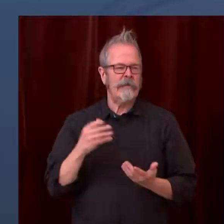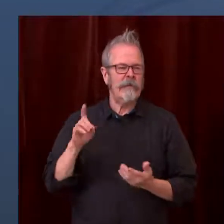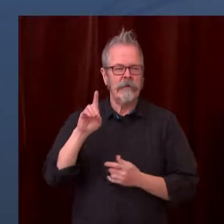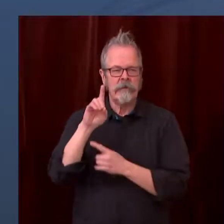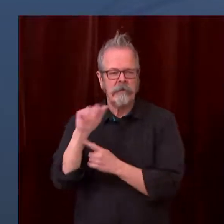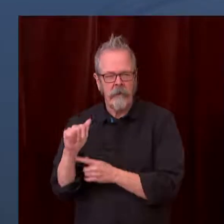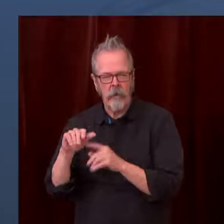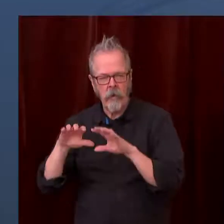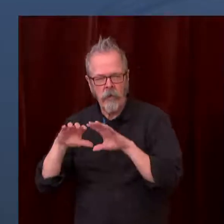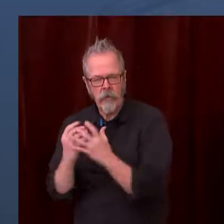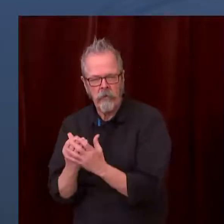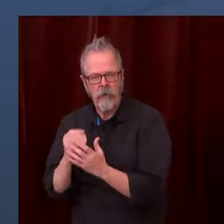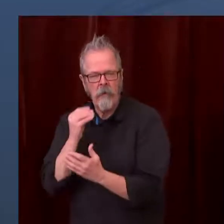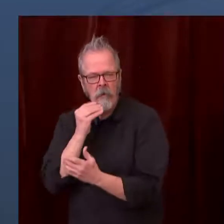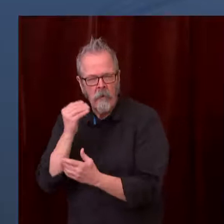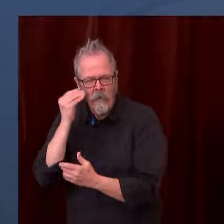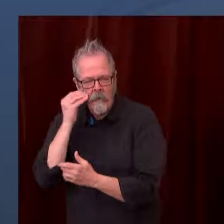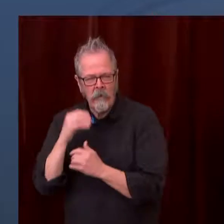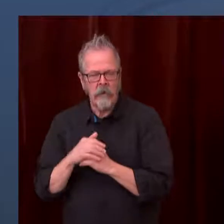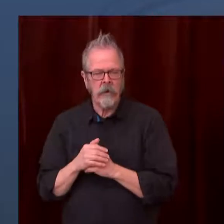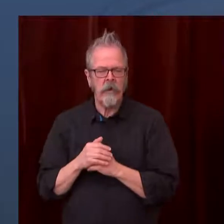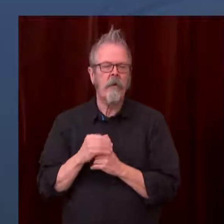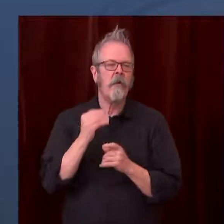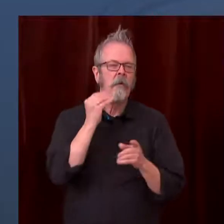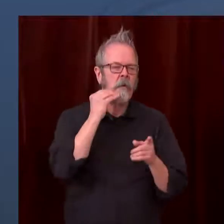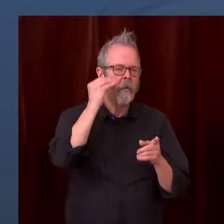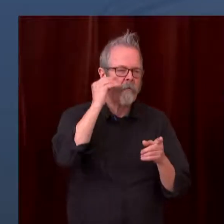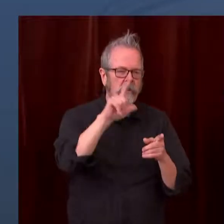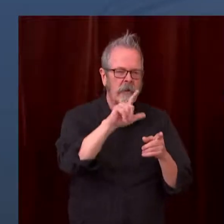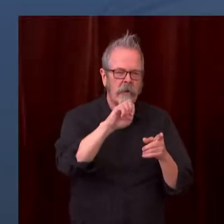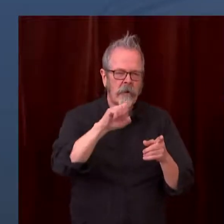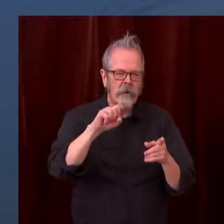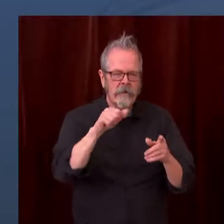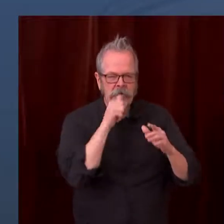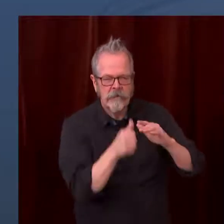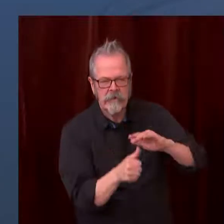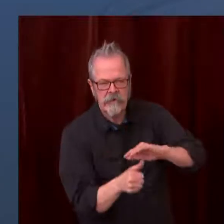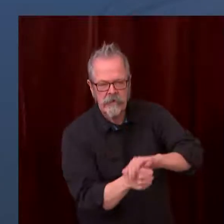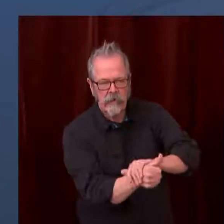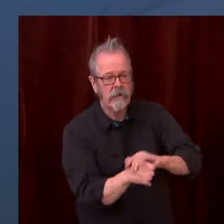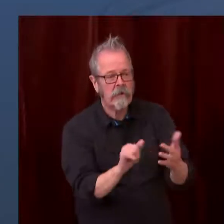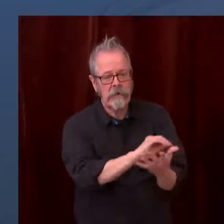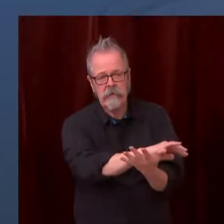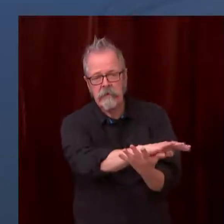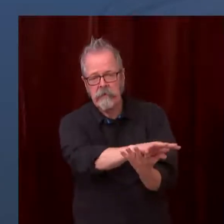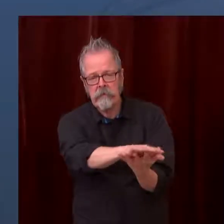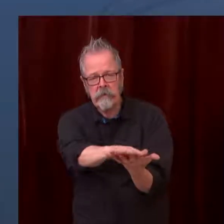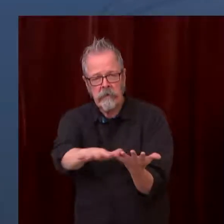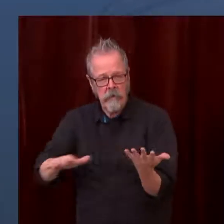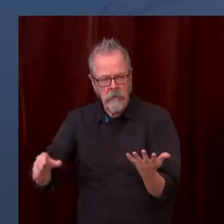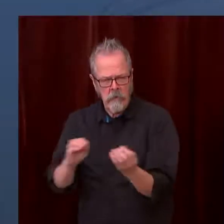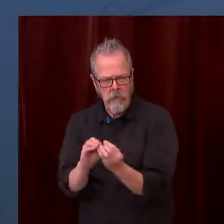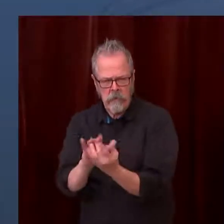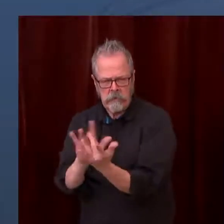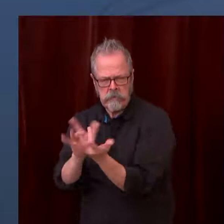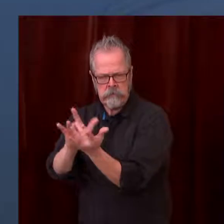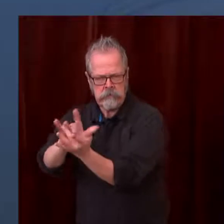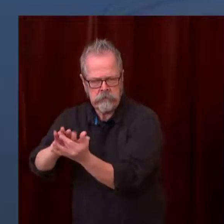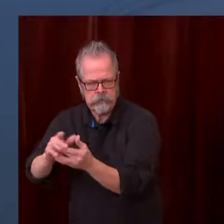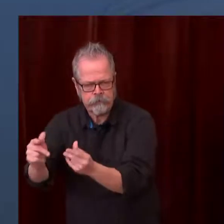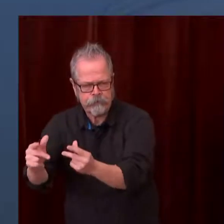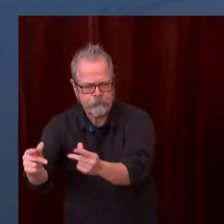or have access to services in congregate settings. Now again, these dates, of course, have to be